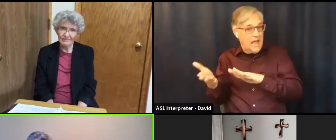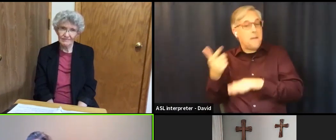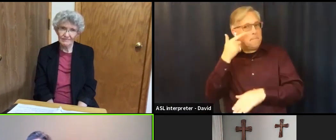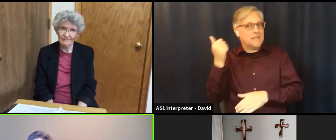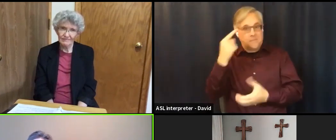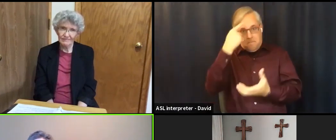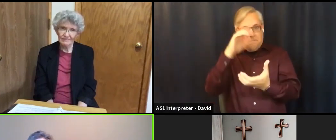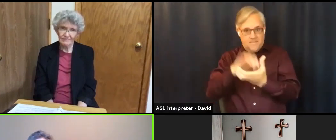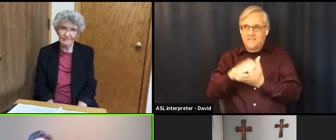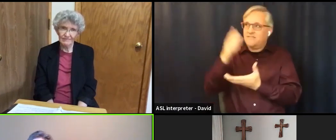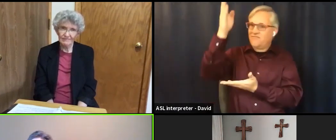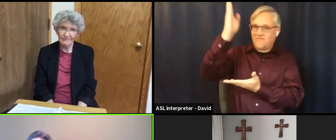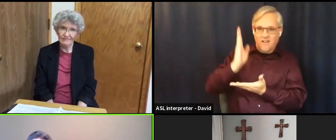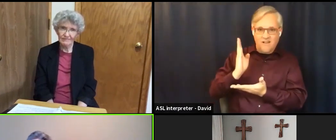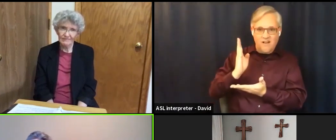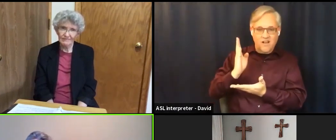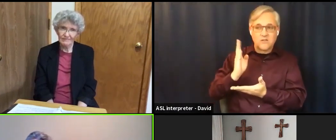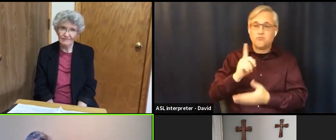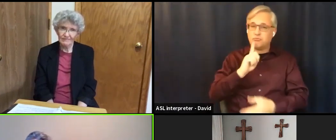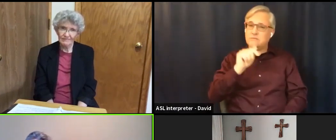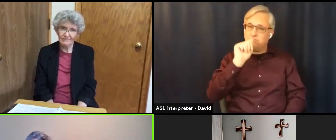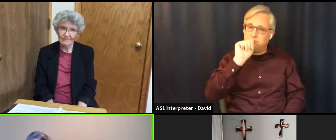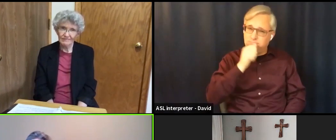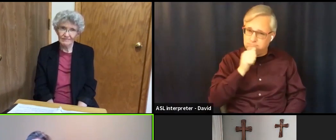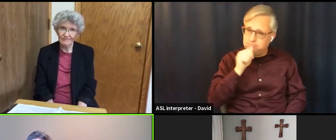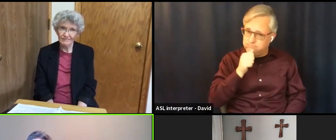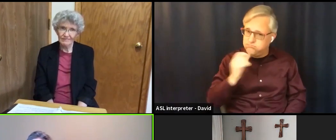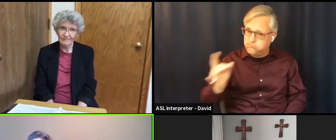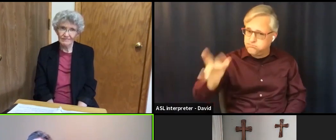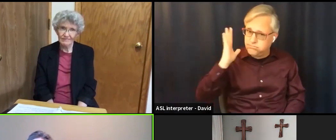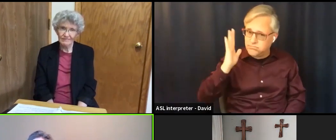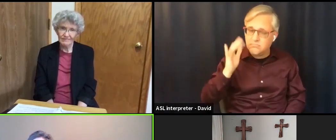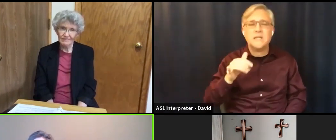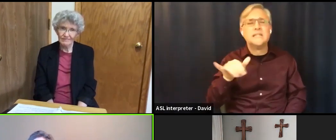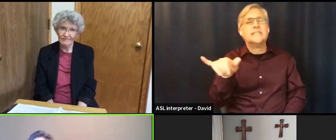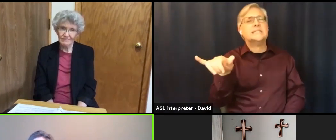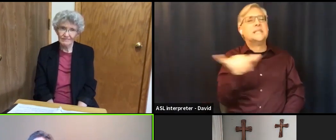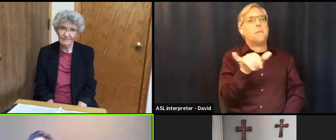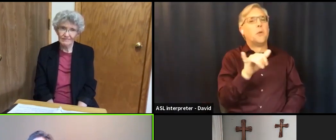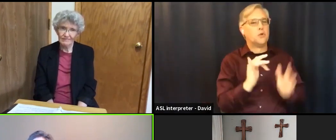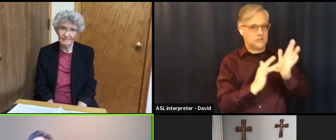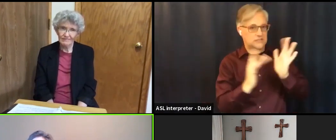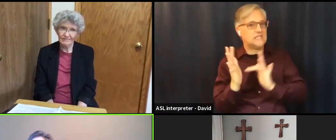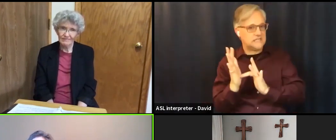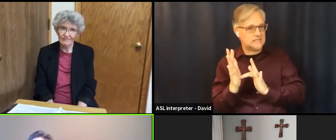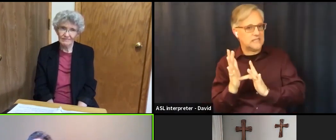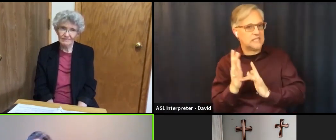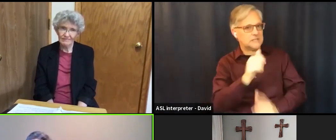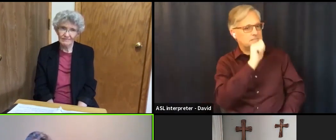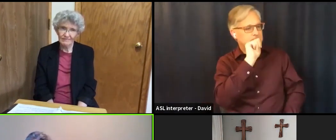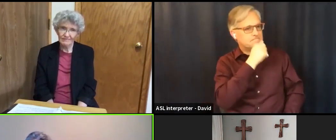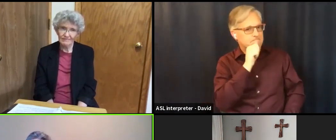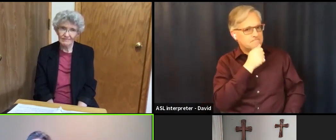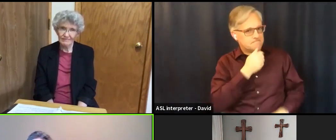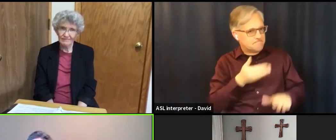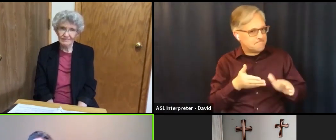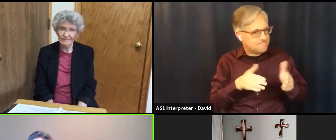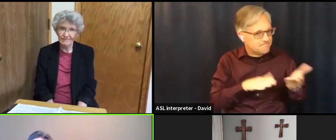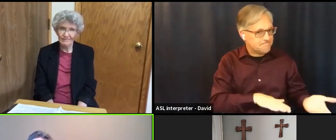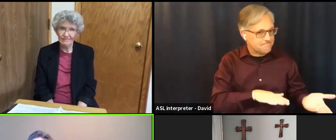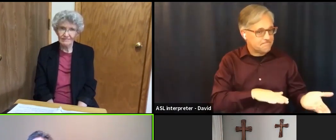death, similar to Jesus' death. He dies out of love for